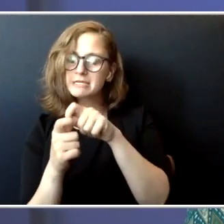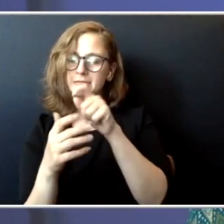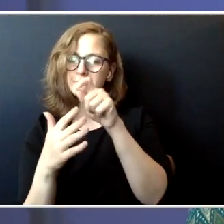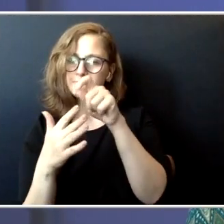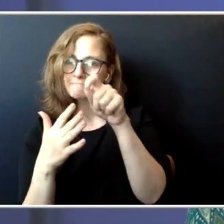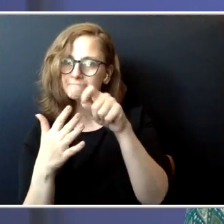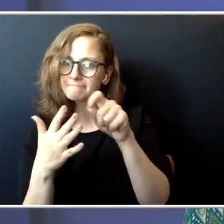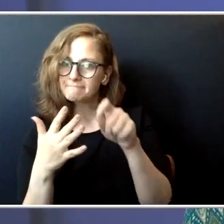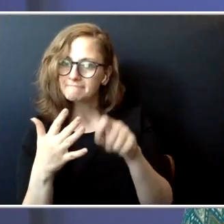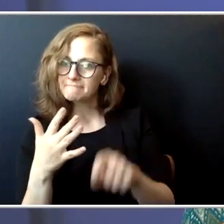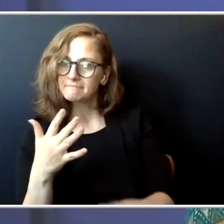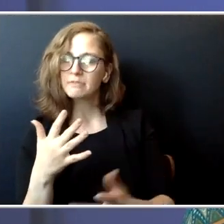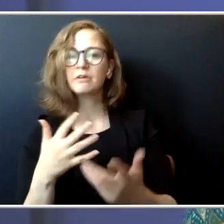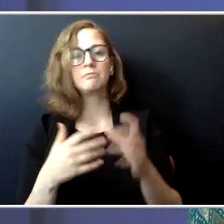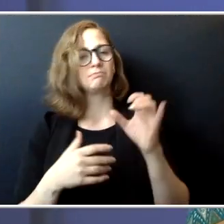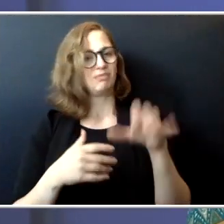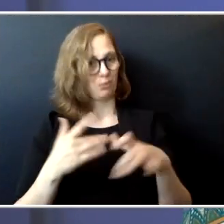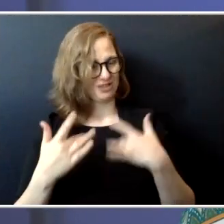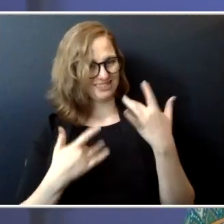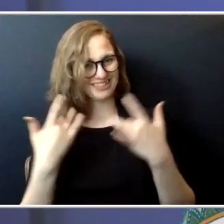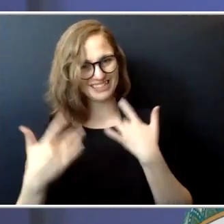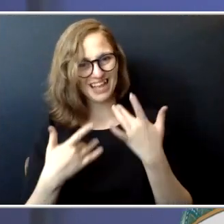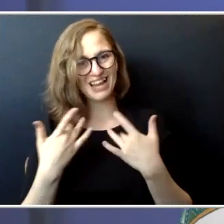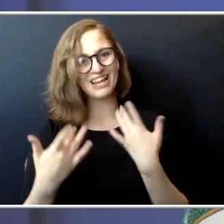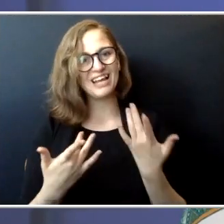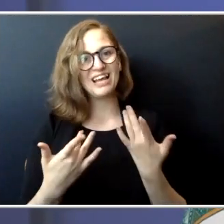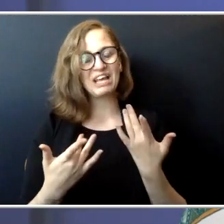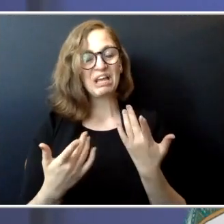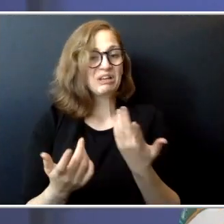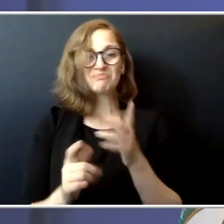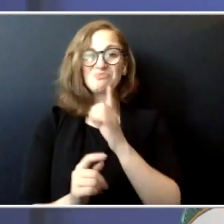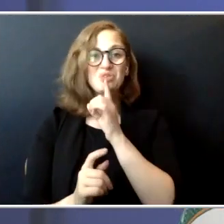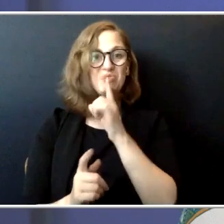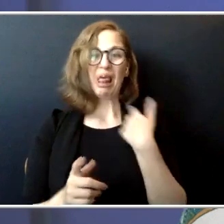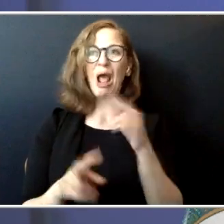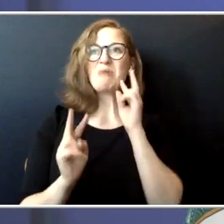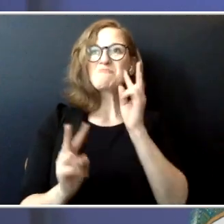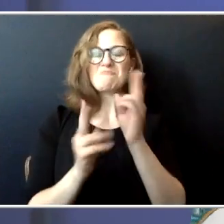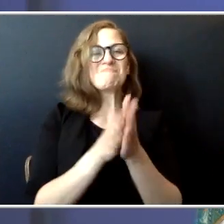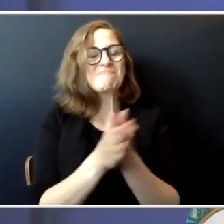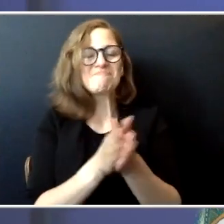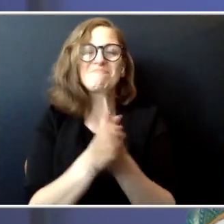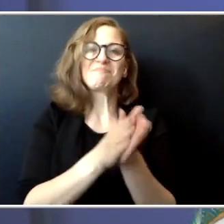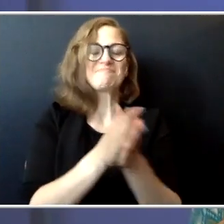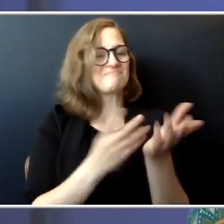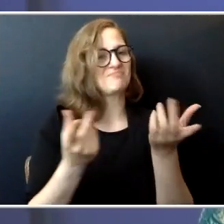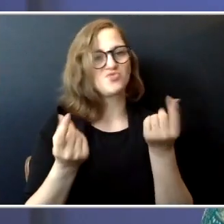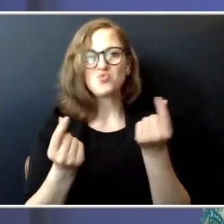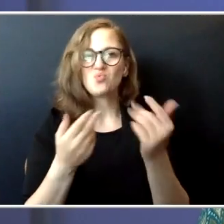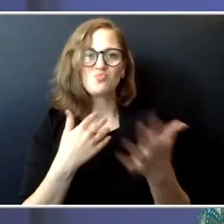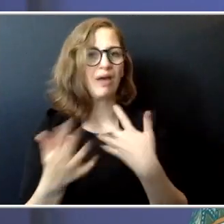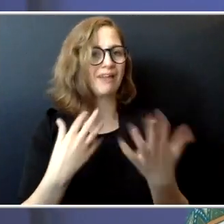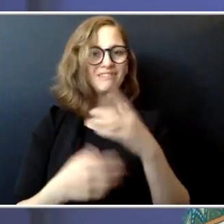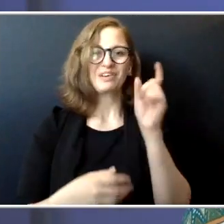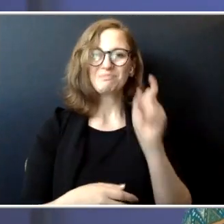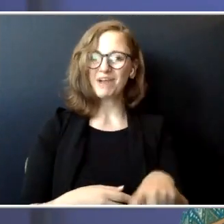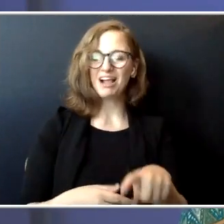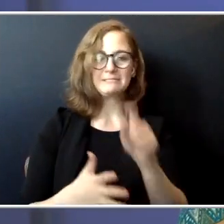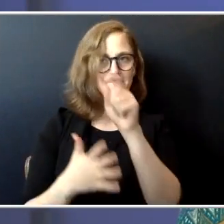was exciting to me, that we could get this done. So I was really eager to do whatever was necessary to get those boxes